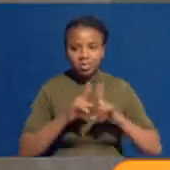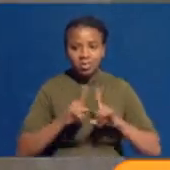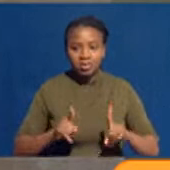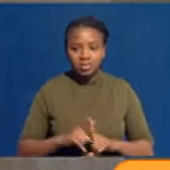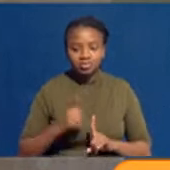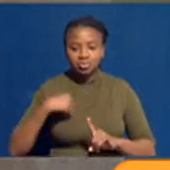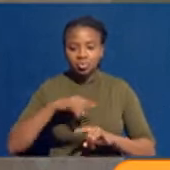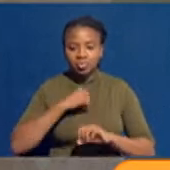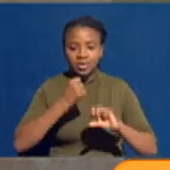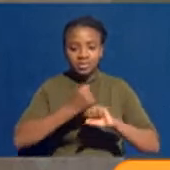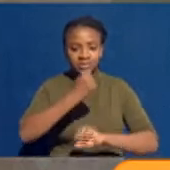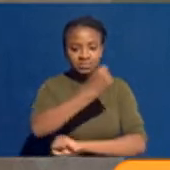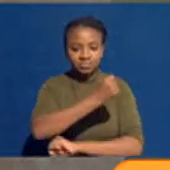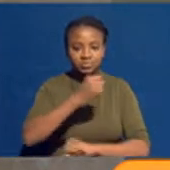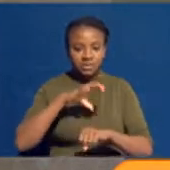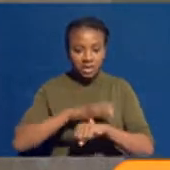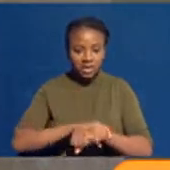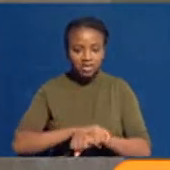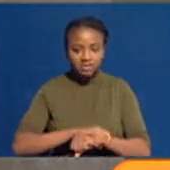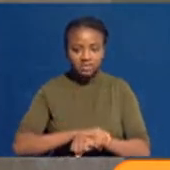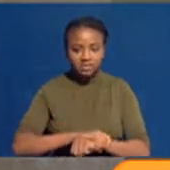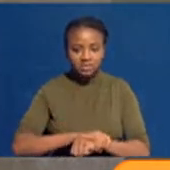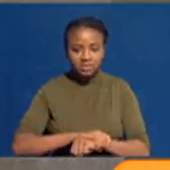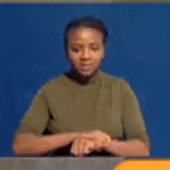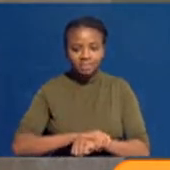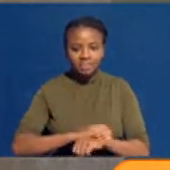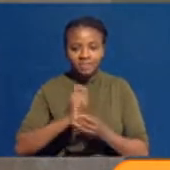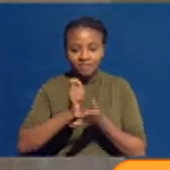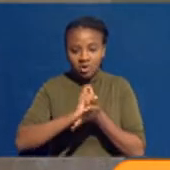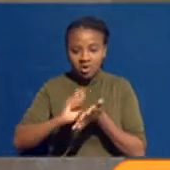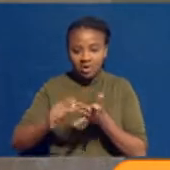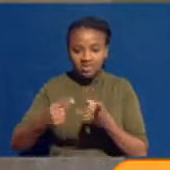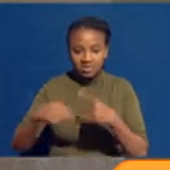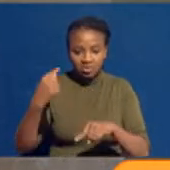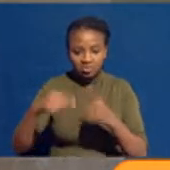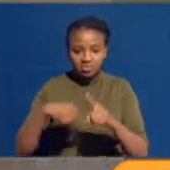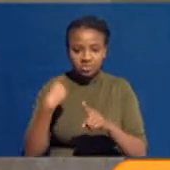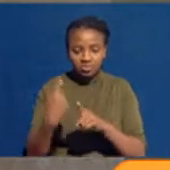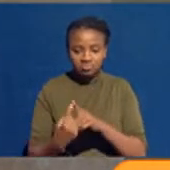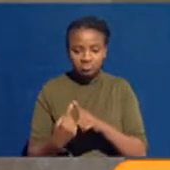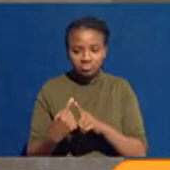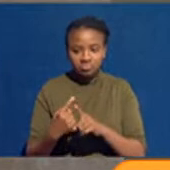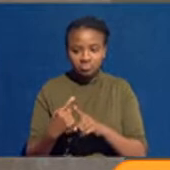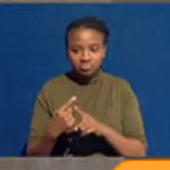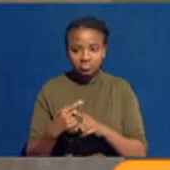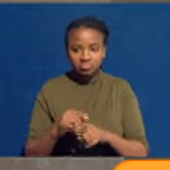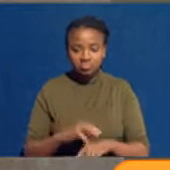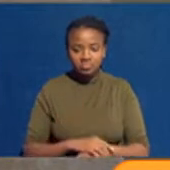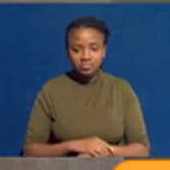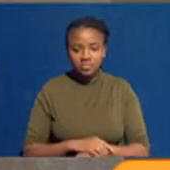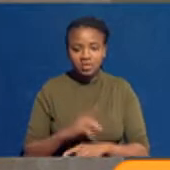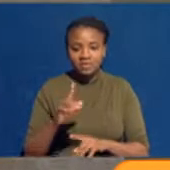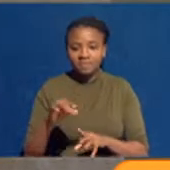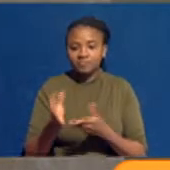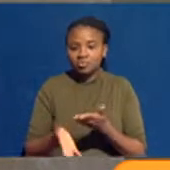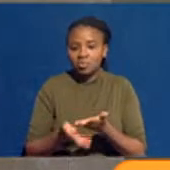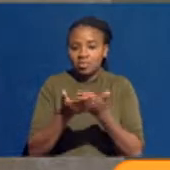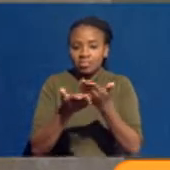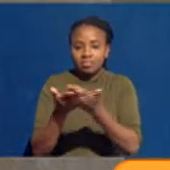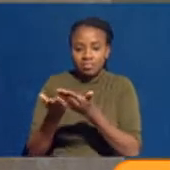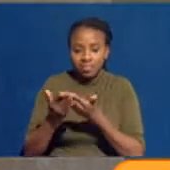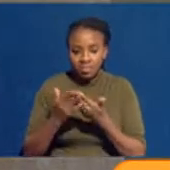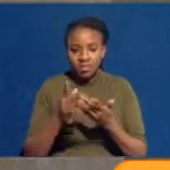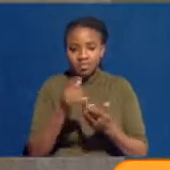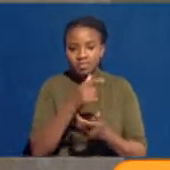We're actually sponsoring a writing contest, which we do frequently. It's called the Canopus Awards for Excellence in Interstellar